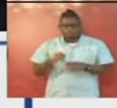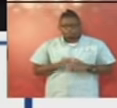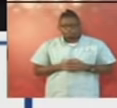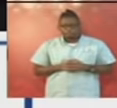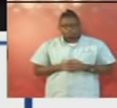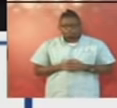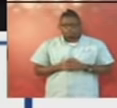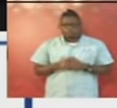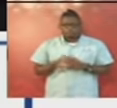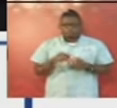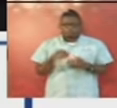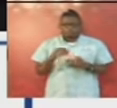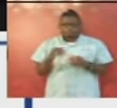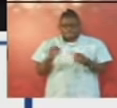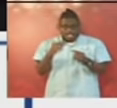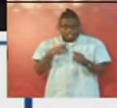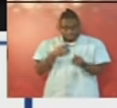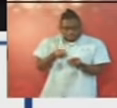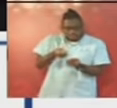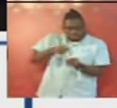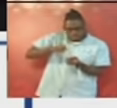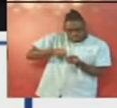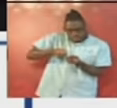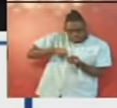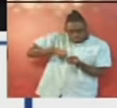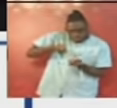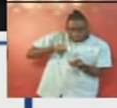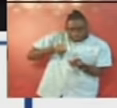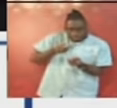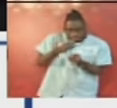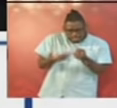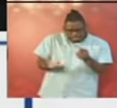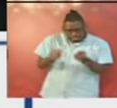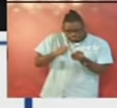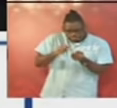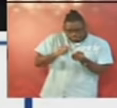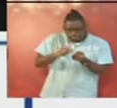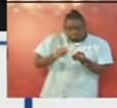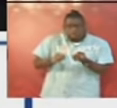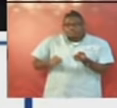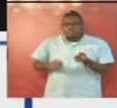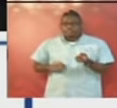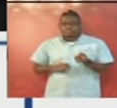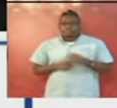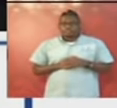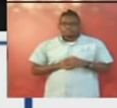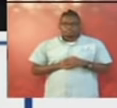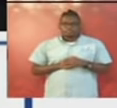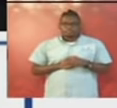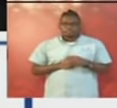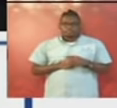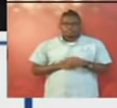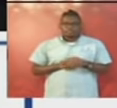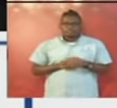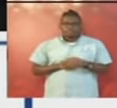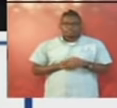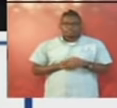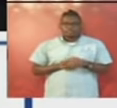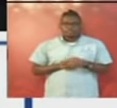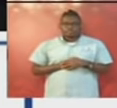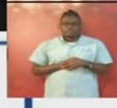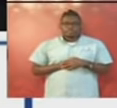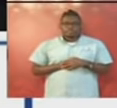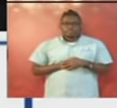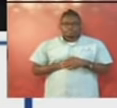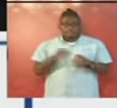stick tests with the standard international units, millimoles per liter. And so if you've had